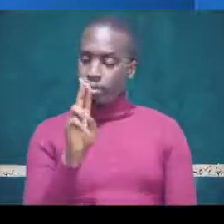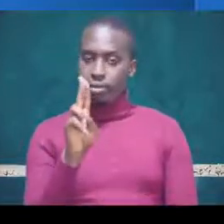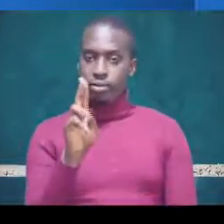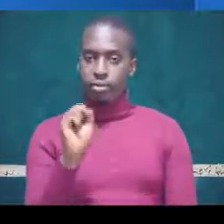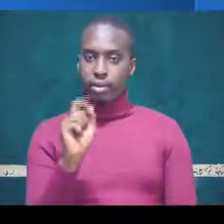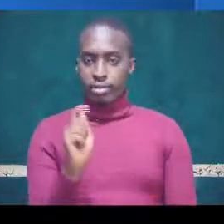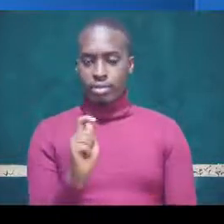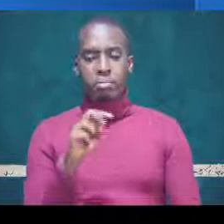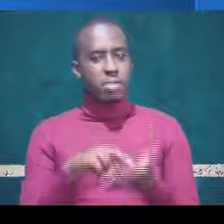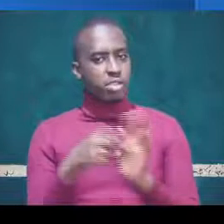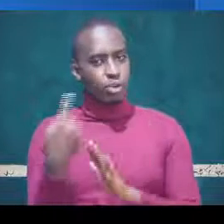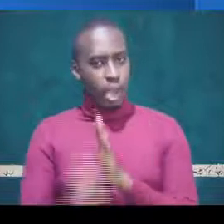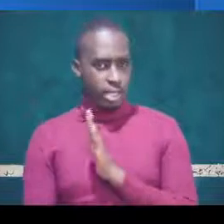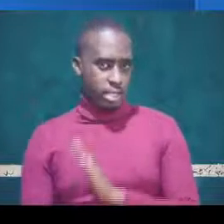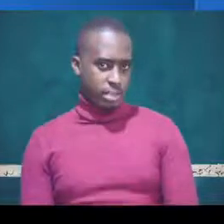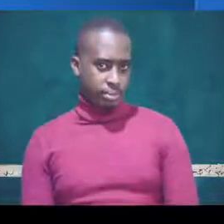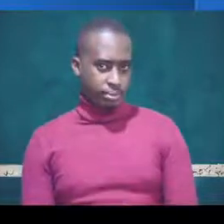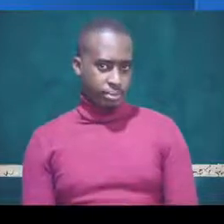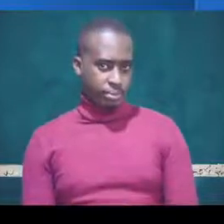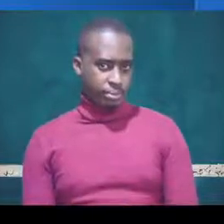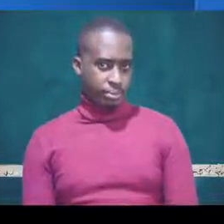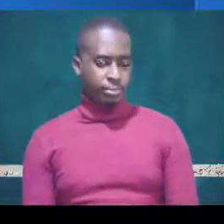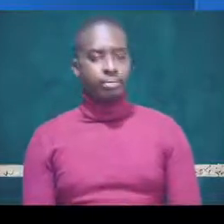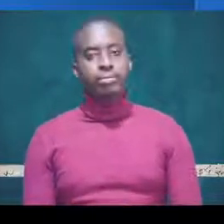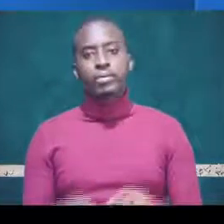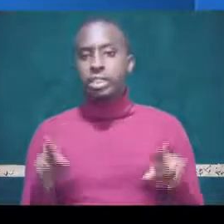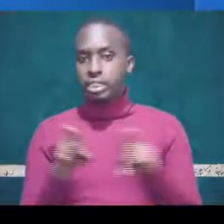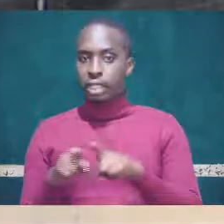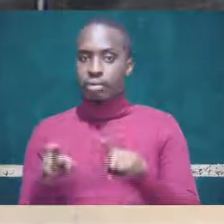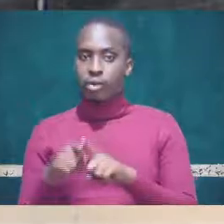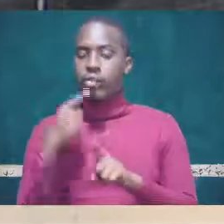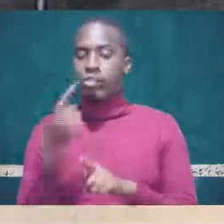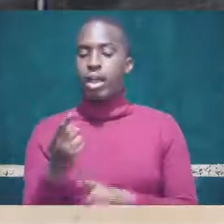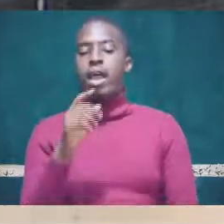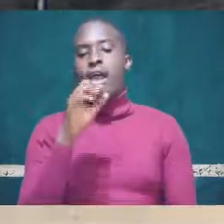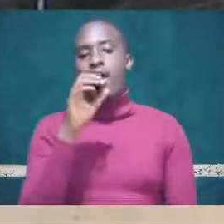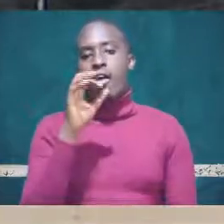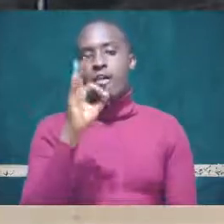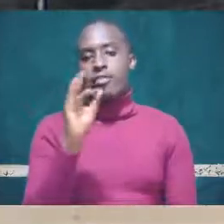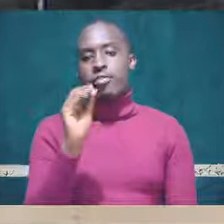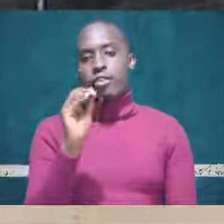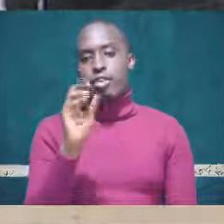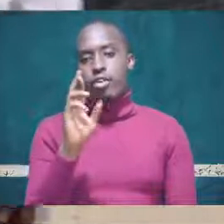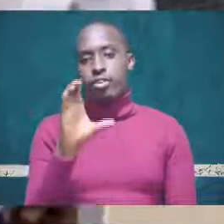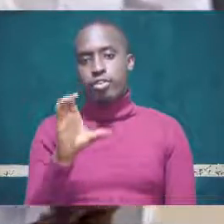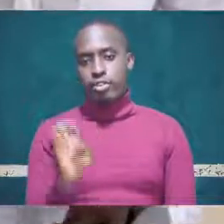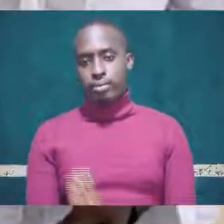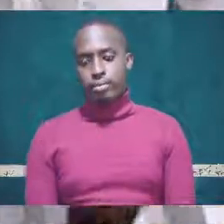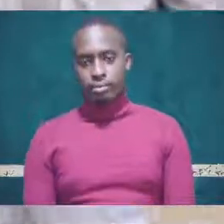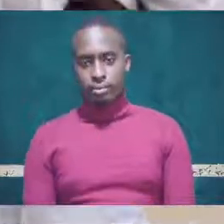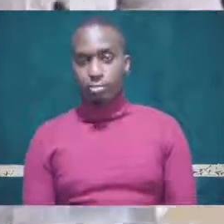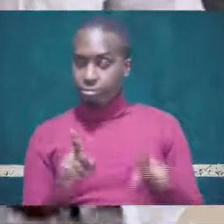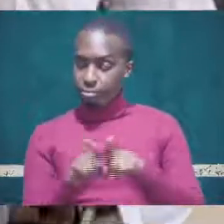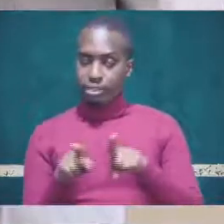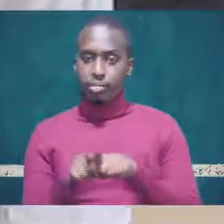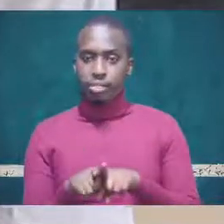what is the meaning of thrust? Thrust means the same thing as what? As force. That's why